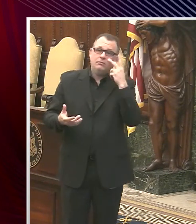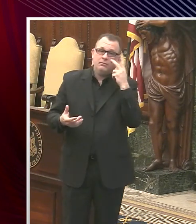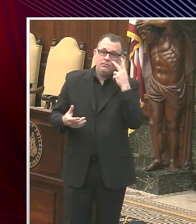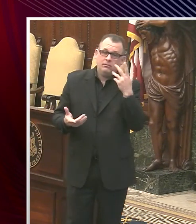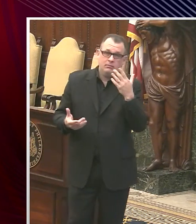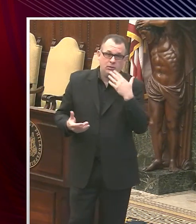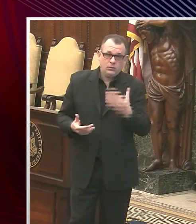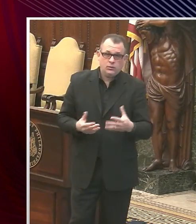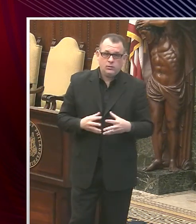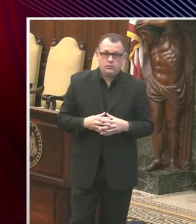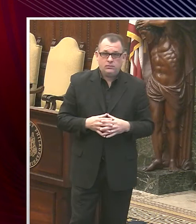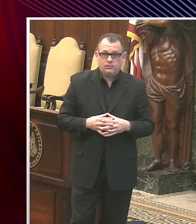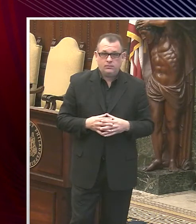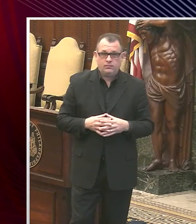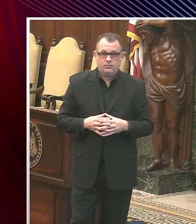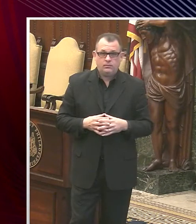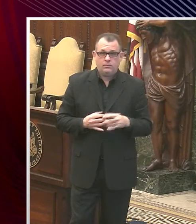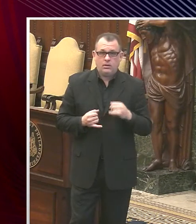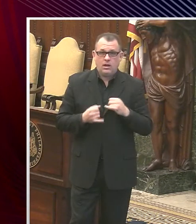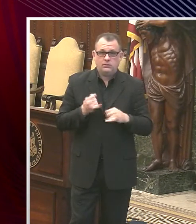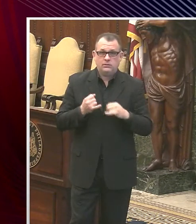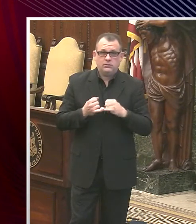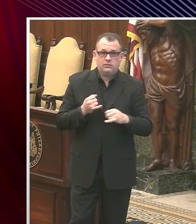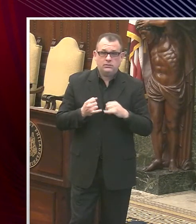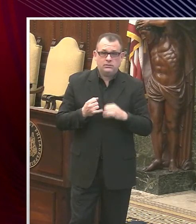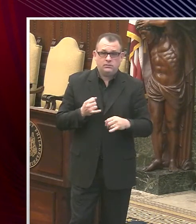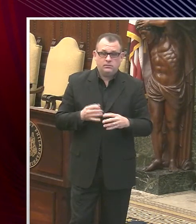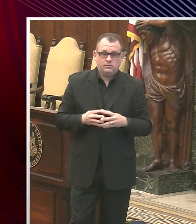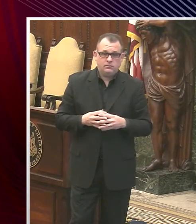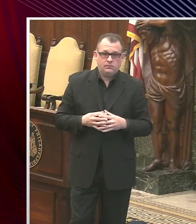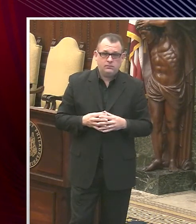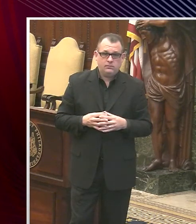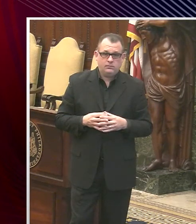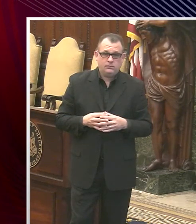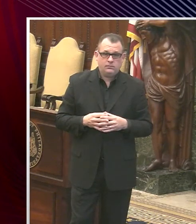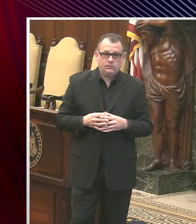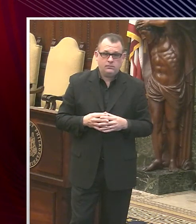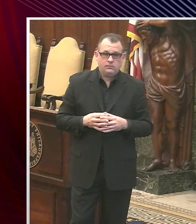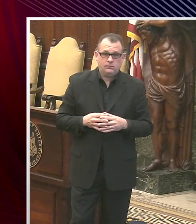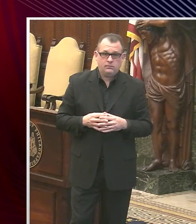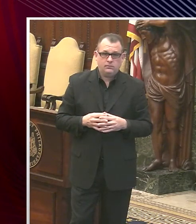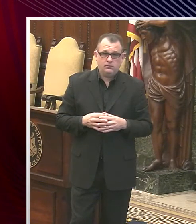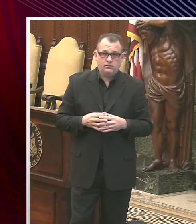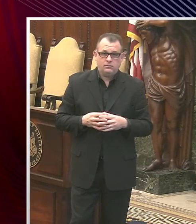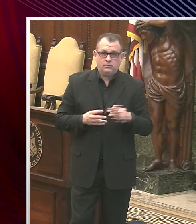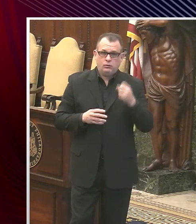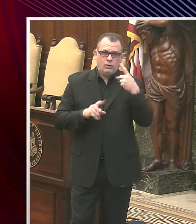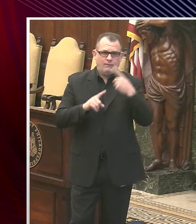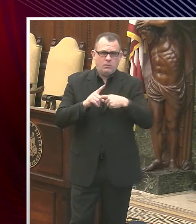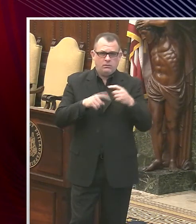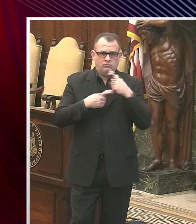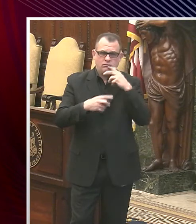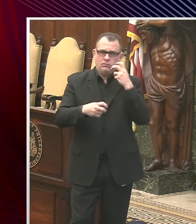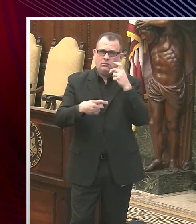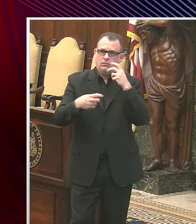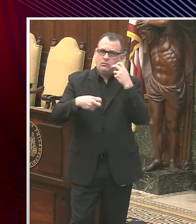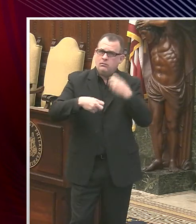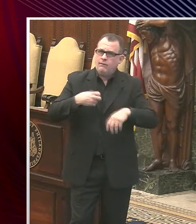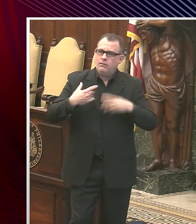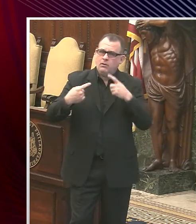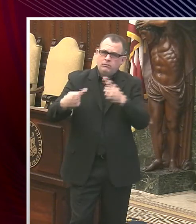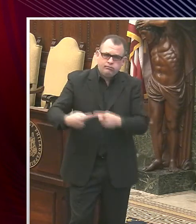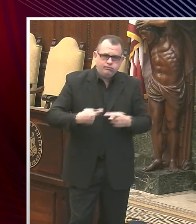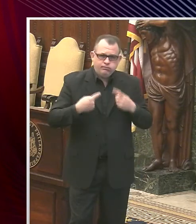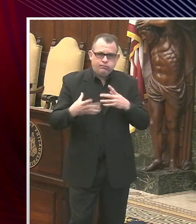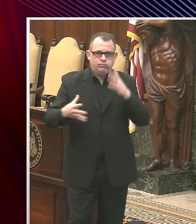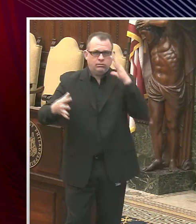you. And lastly, this has been a trying 12 months, and you have definitely